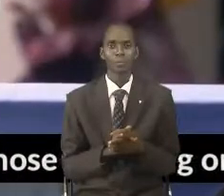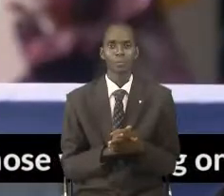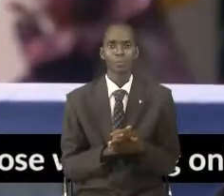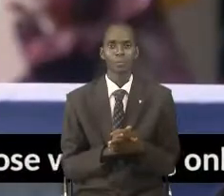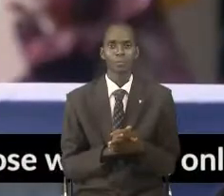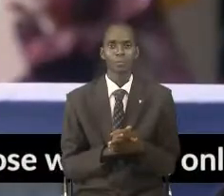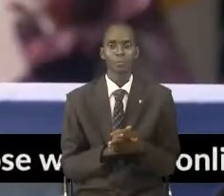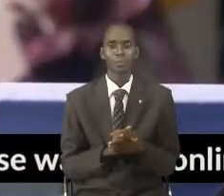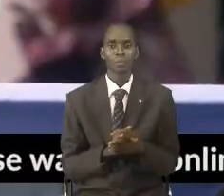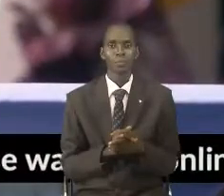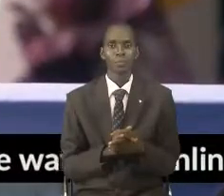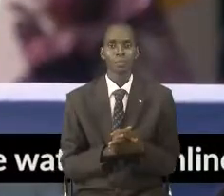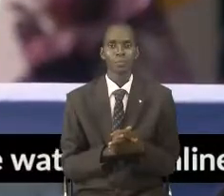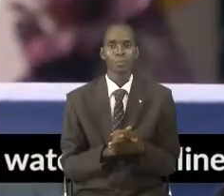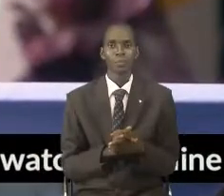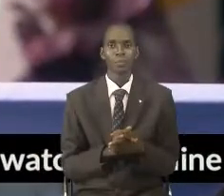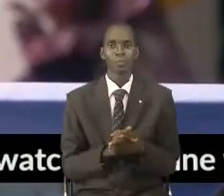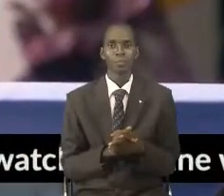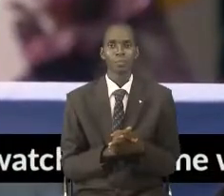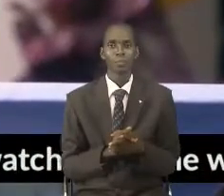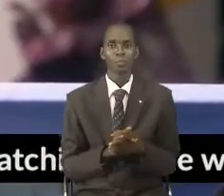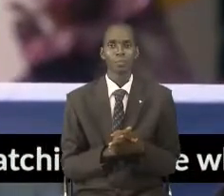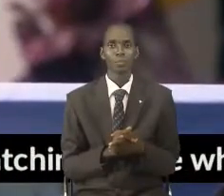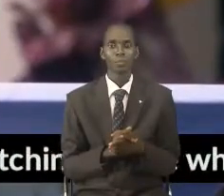Before me, if you're true, wave your hand.